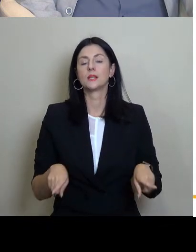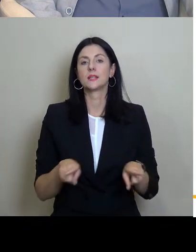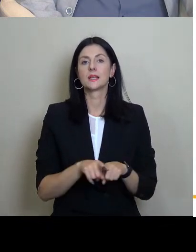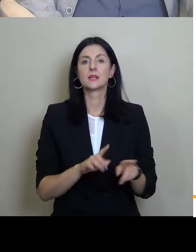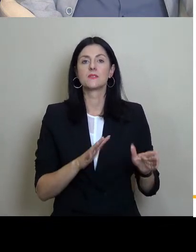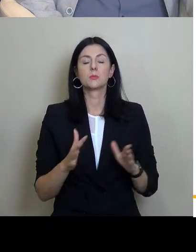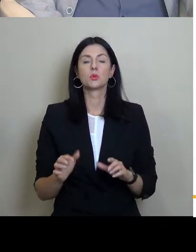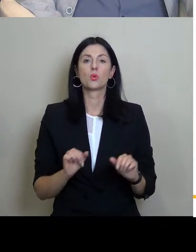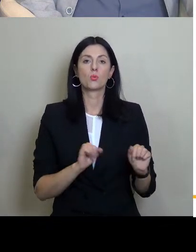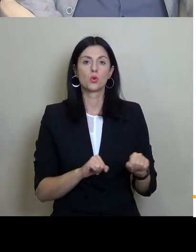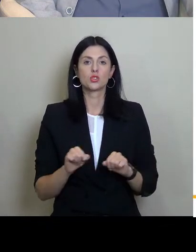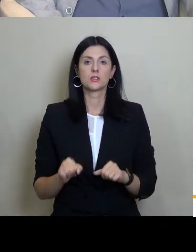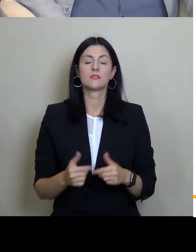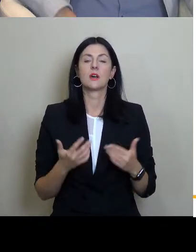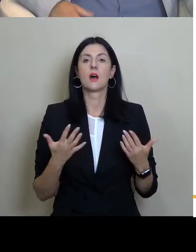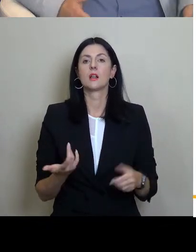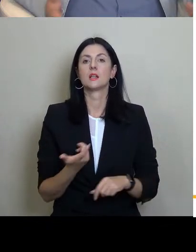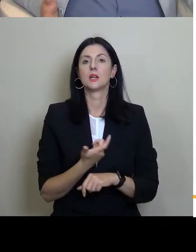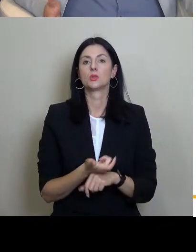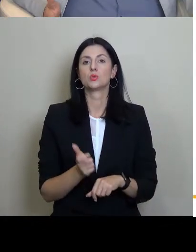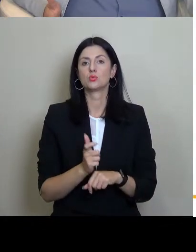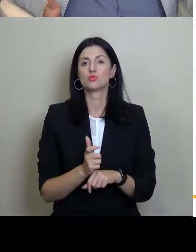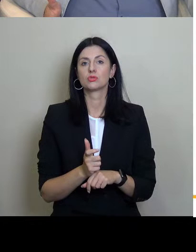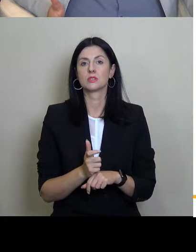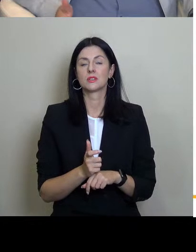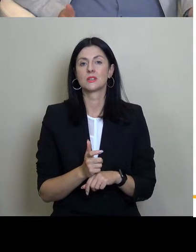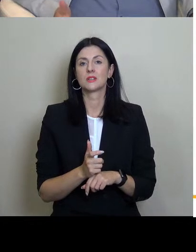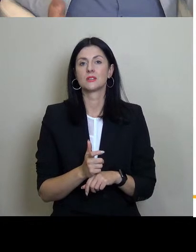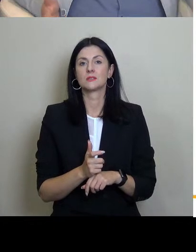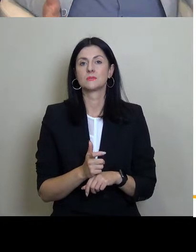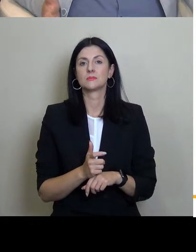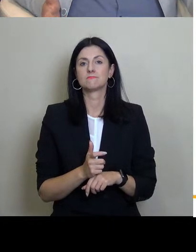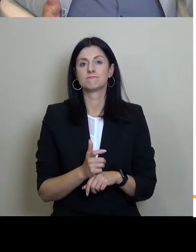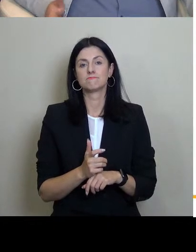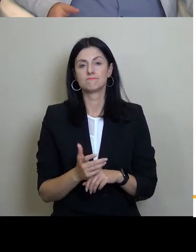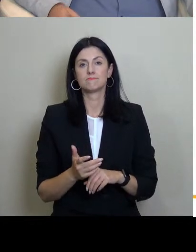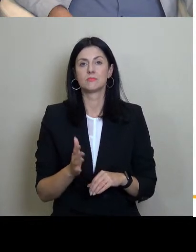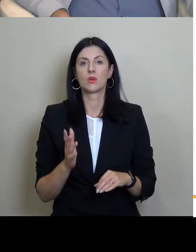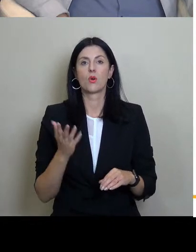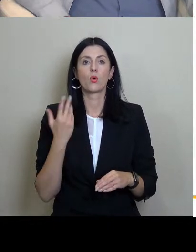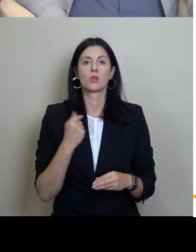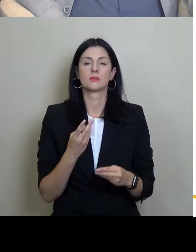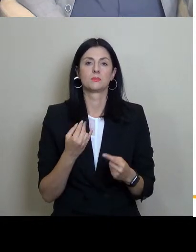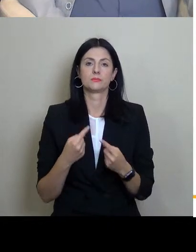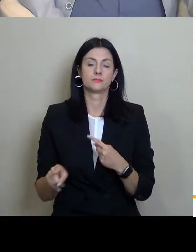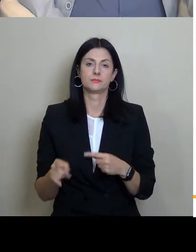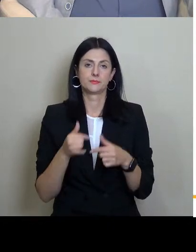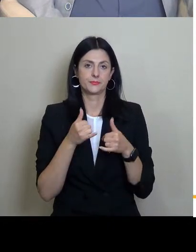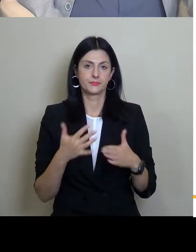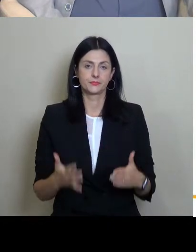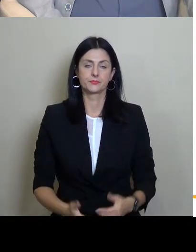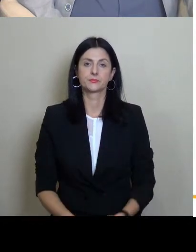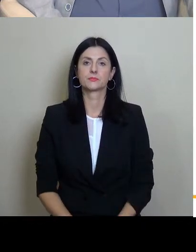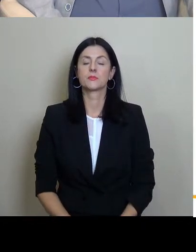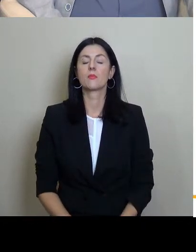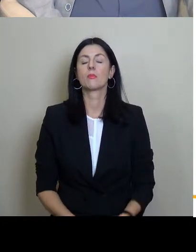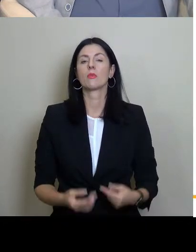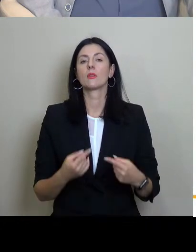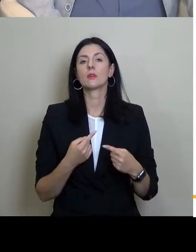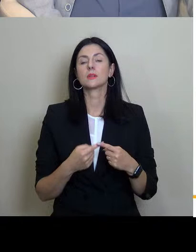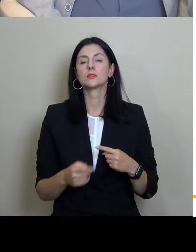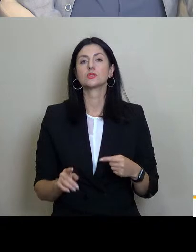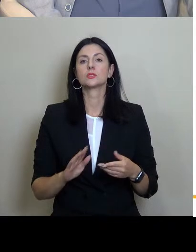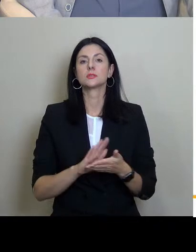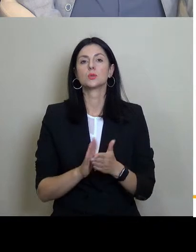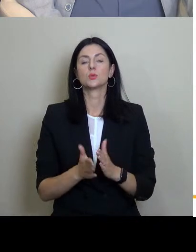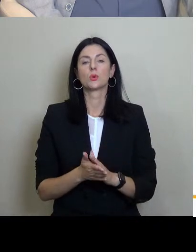and this case is possible by law, but rather than an exception, than a rule when it is